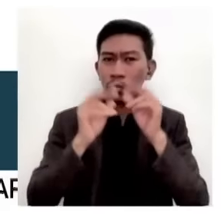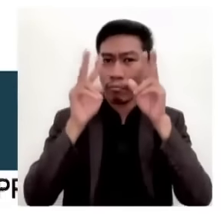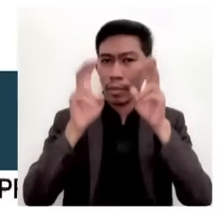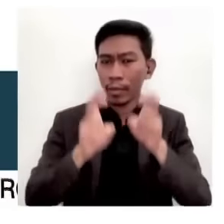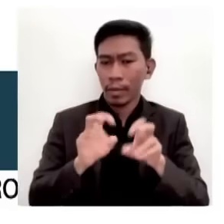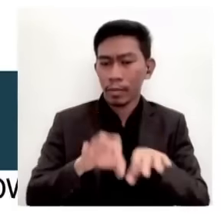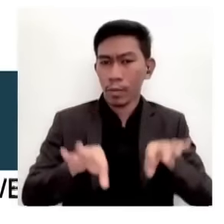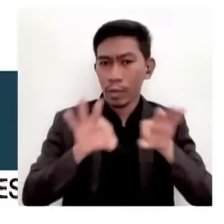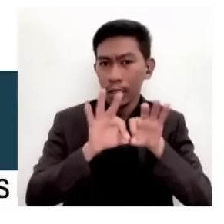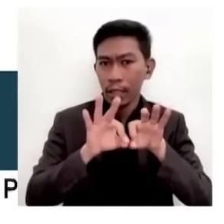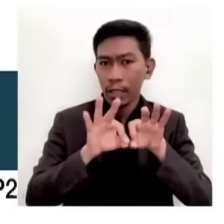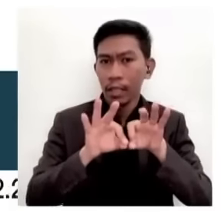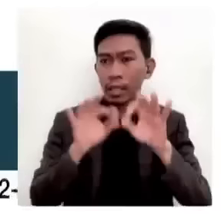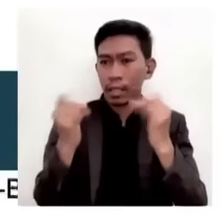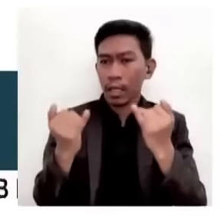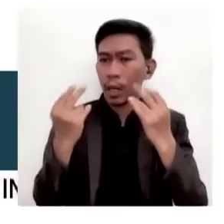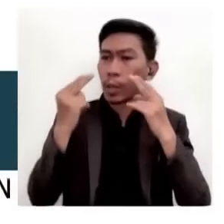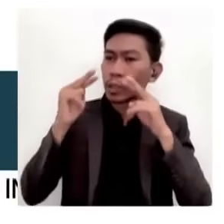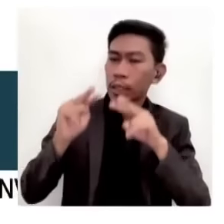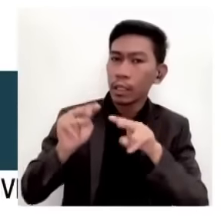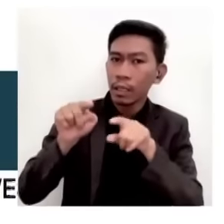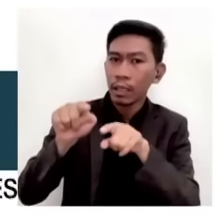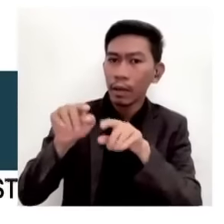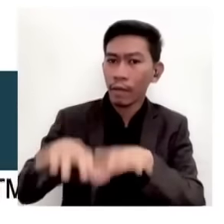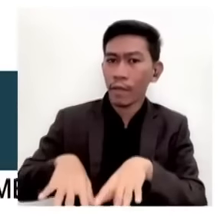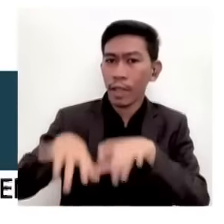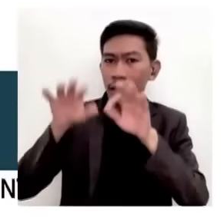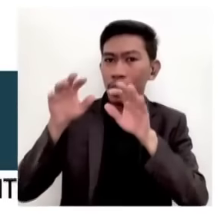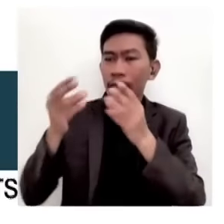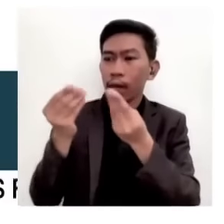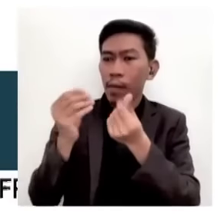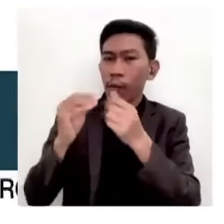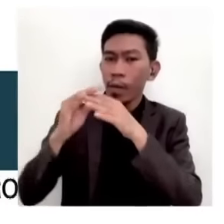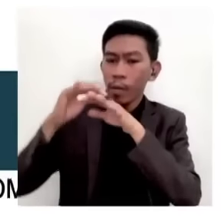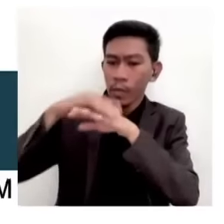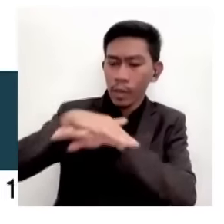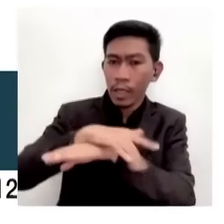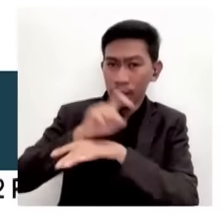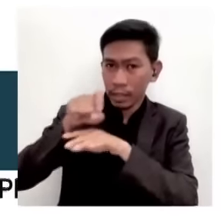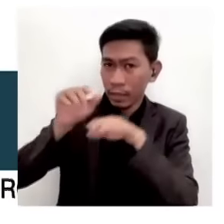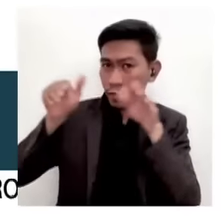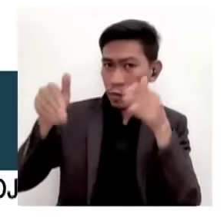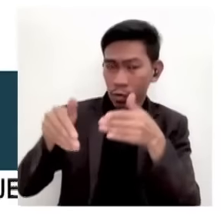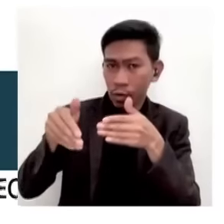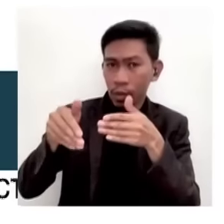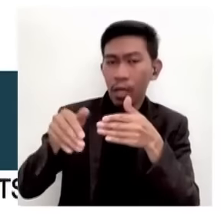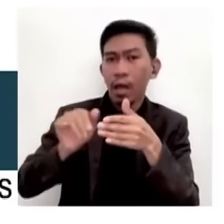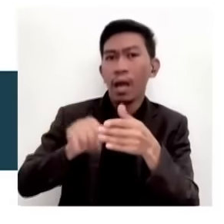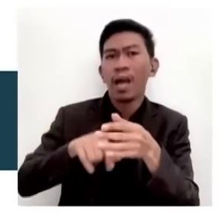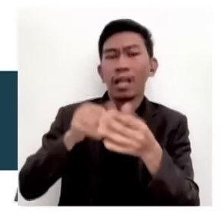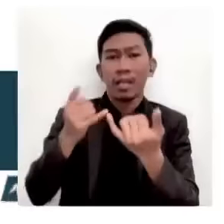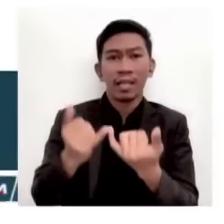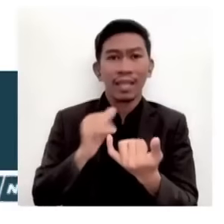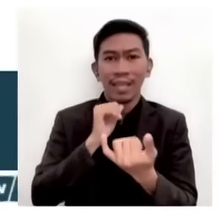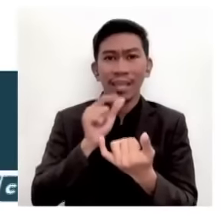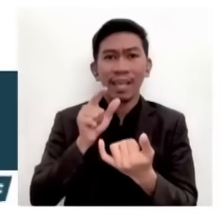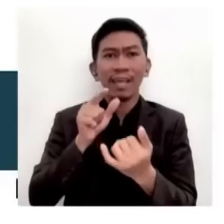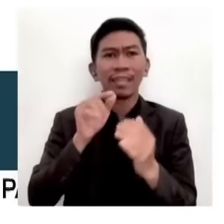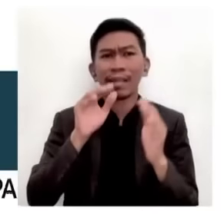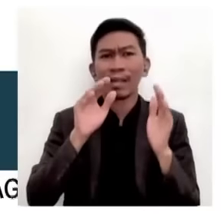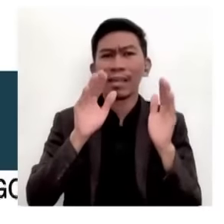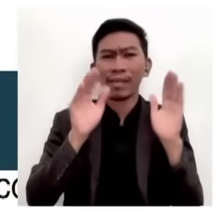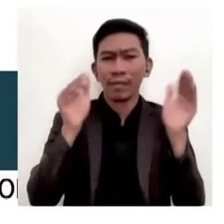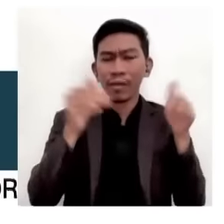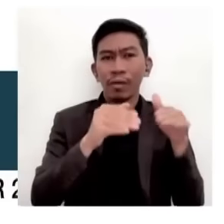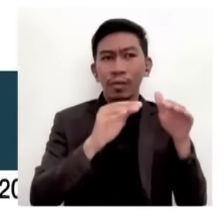look at the flooding and the landslides, that's where you need to focus on. That's what they're saying, and not this call to secede. How do you